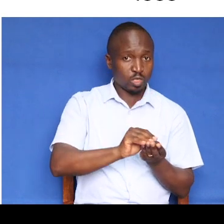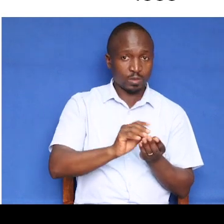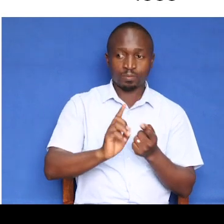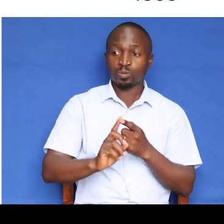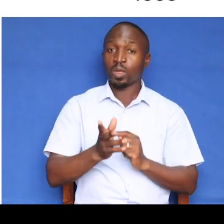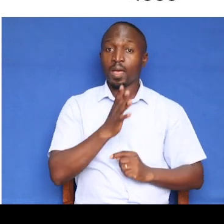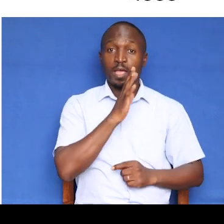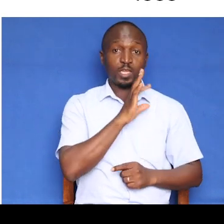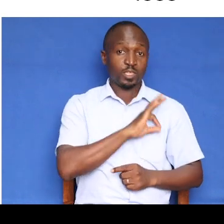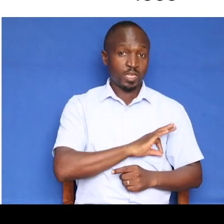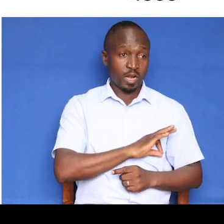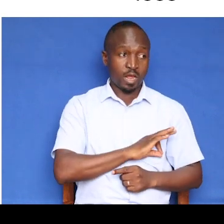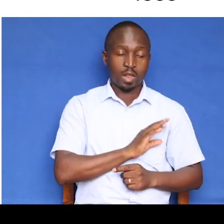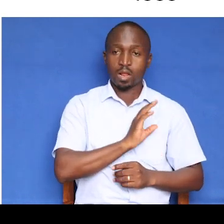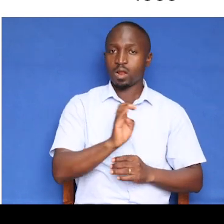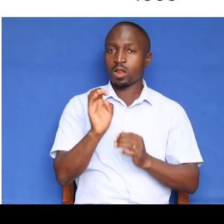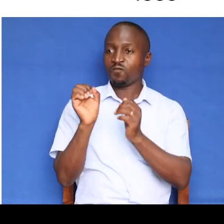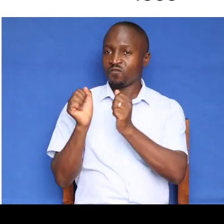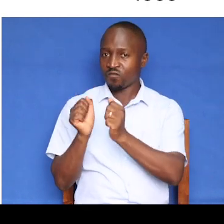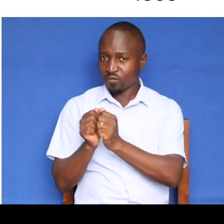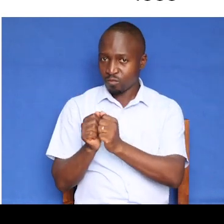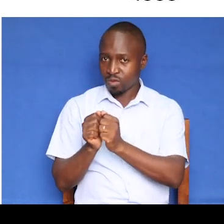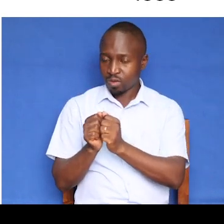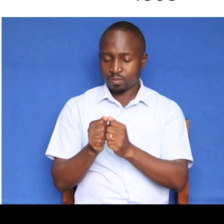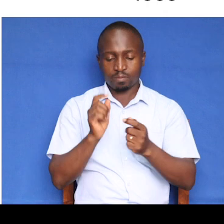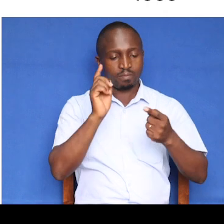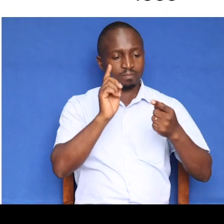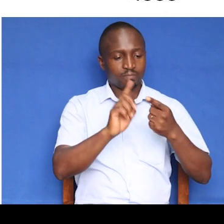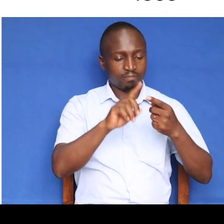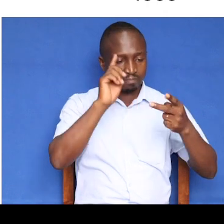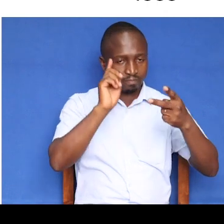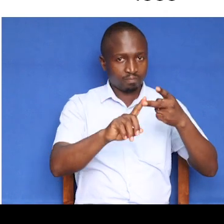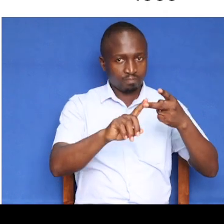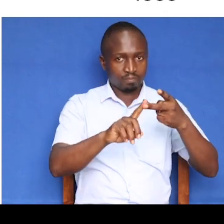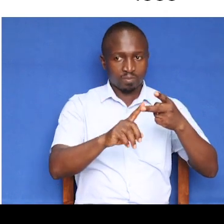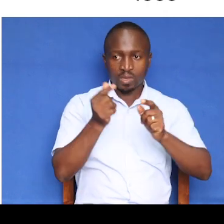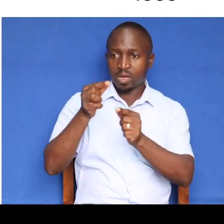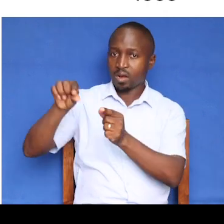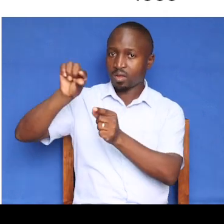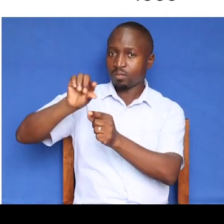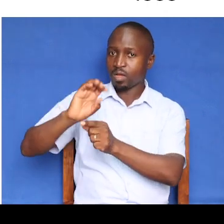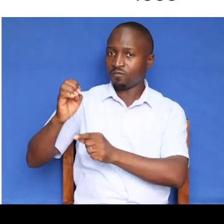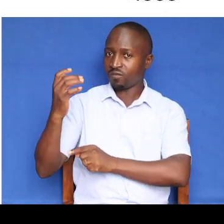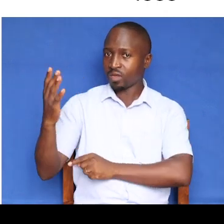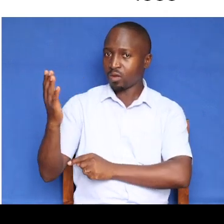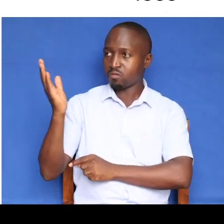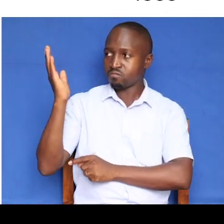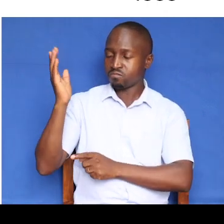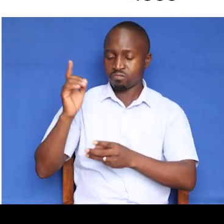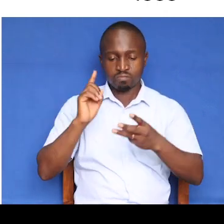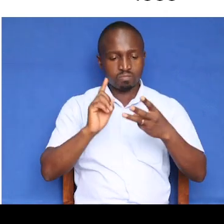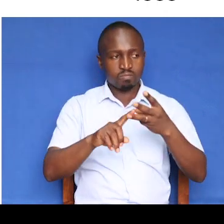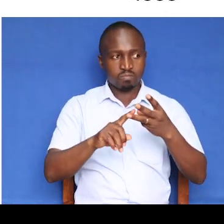wages and salary 10,000 is seen. We add interest 5,000 is seen.